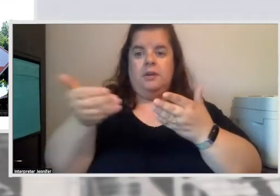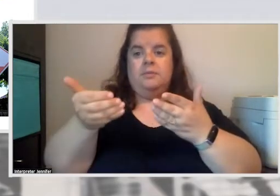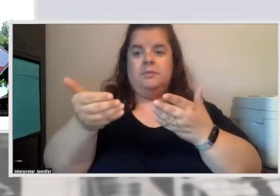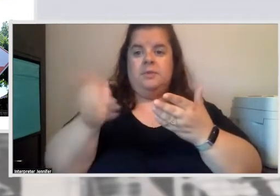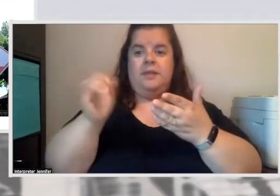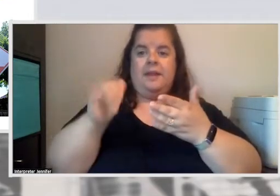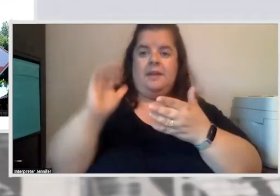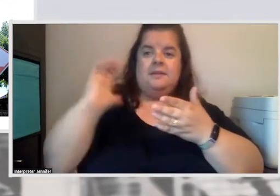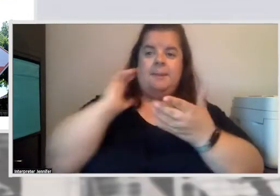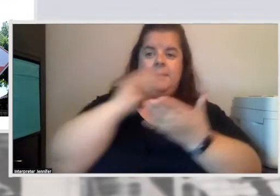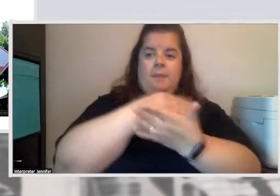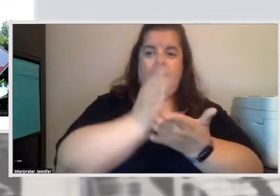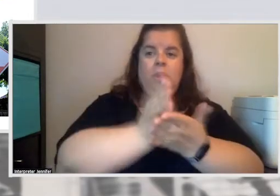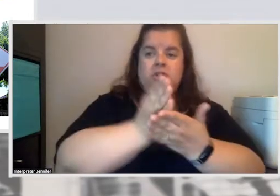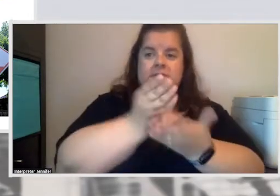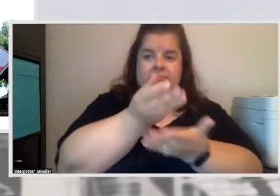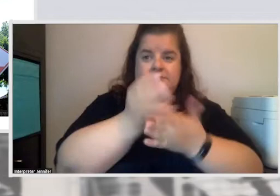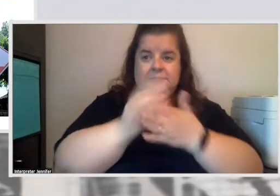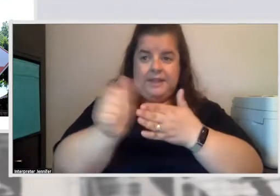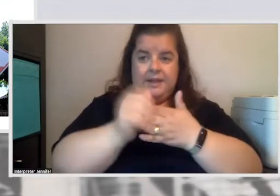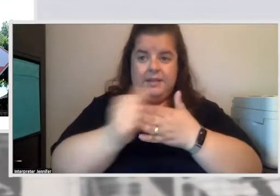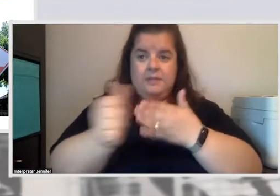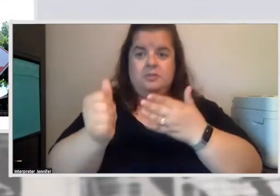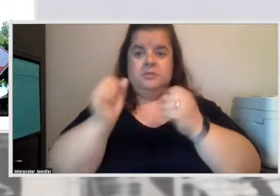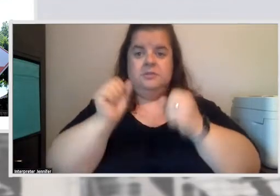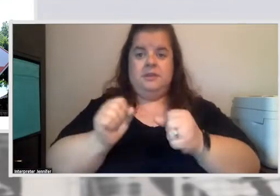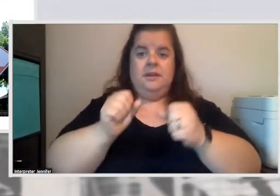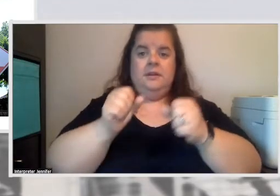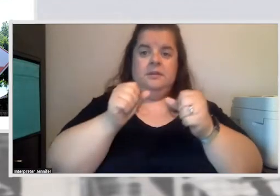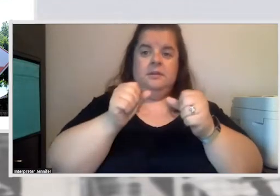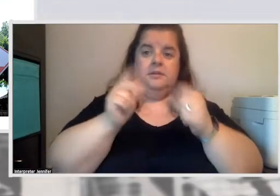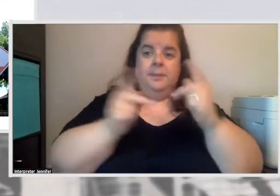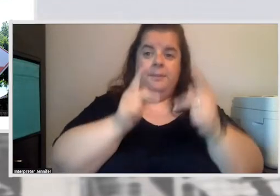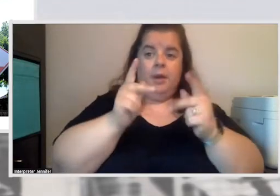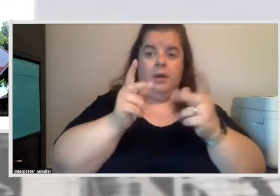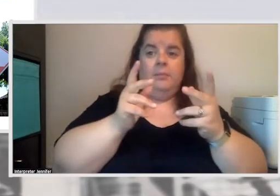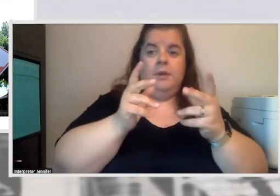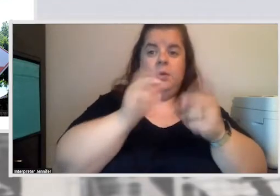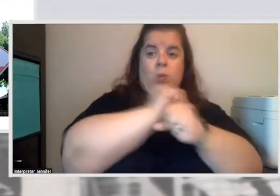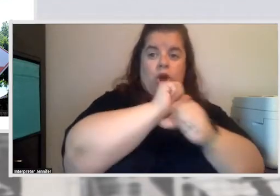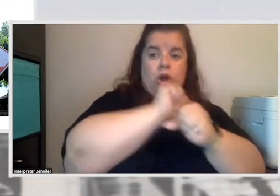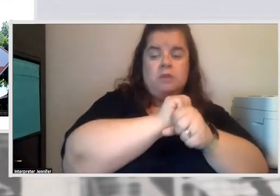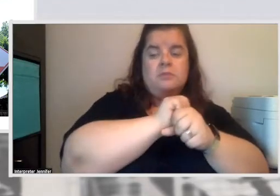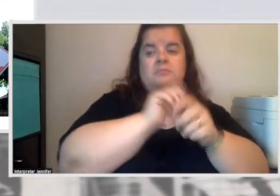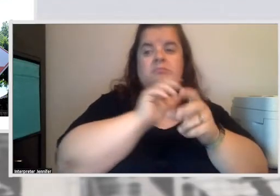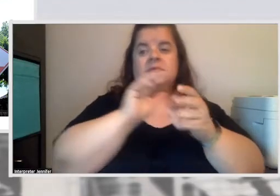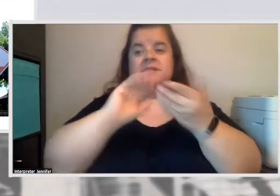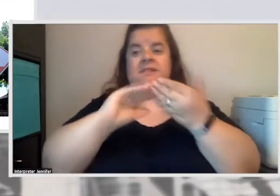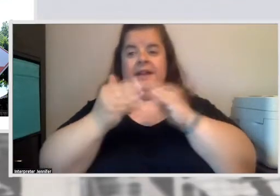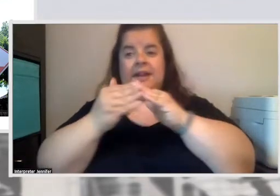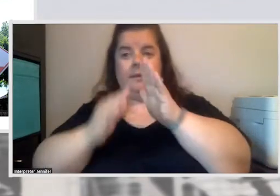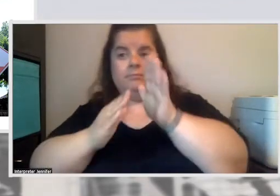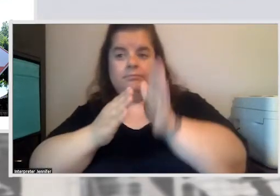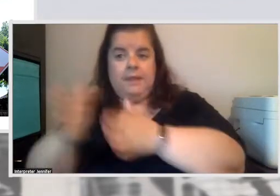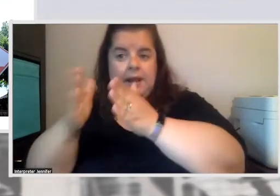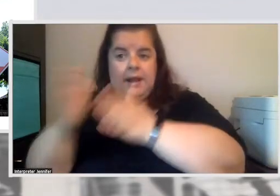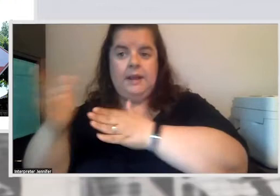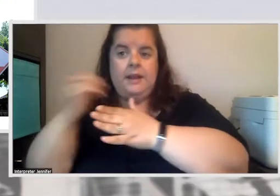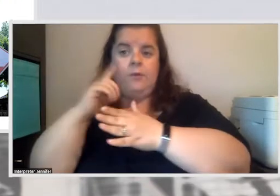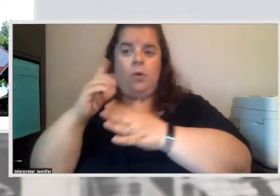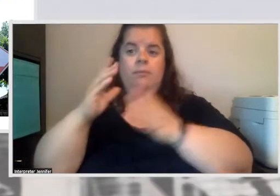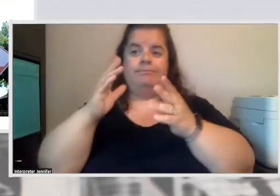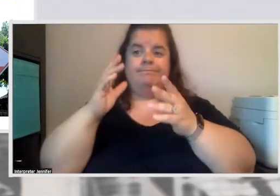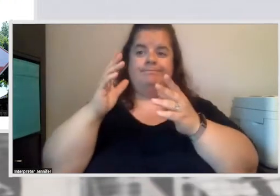budget dollars actually go, either to the Department of Public Works or to the Department of City Planning to actually be building public